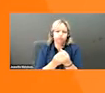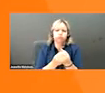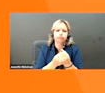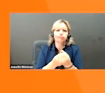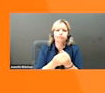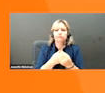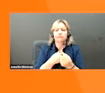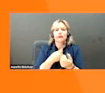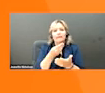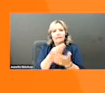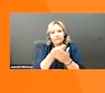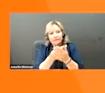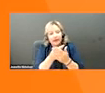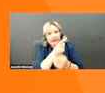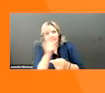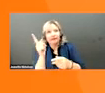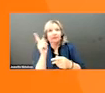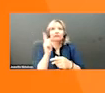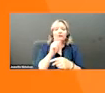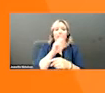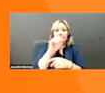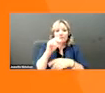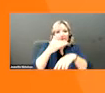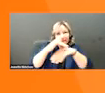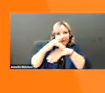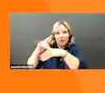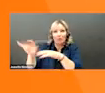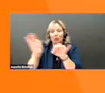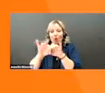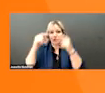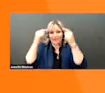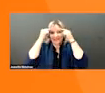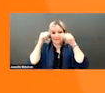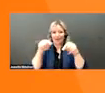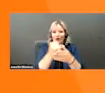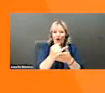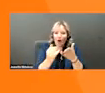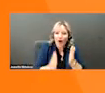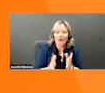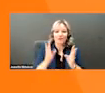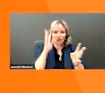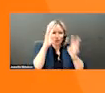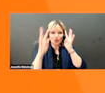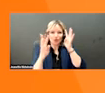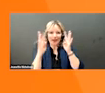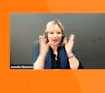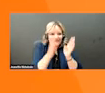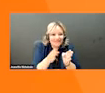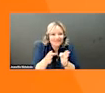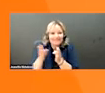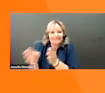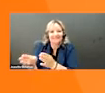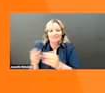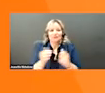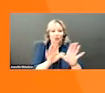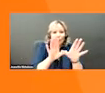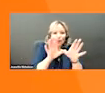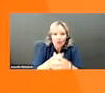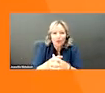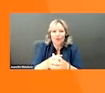available, that we don't forget about our artists and creative individuals and groups. It's really